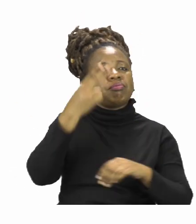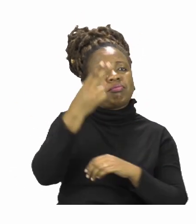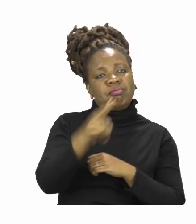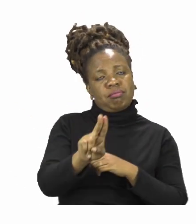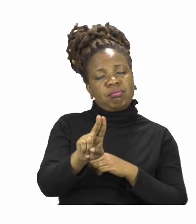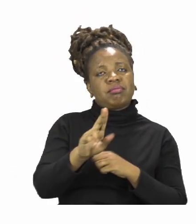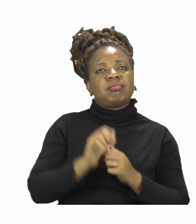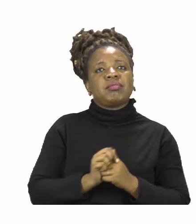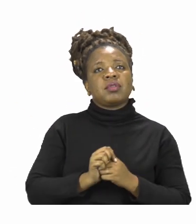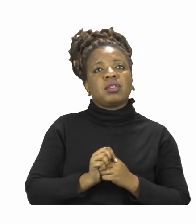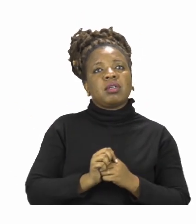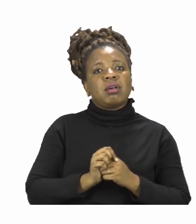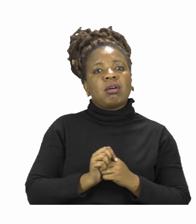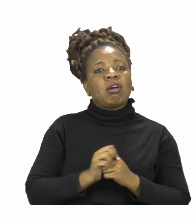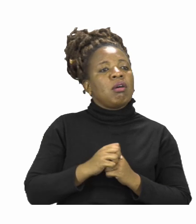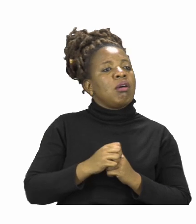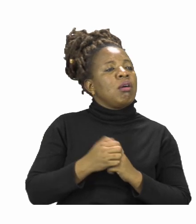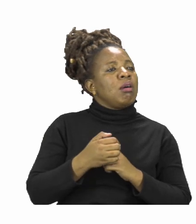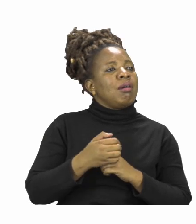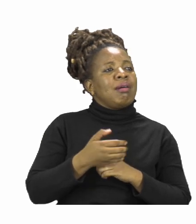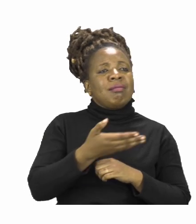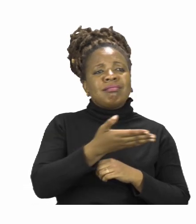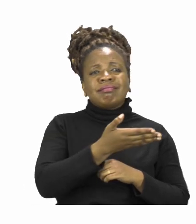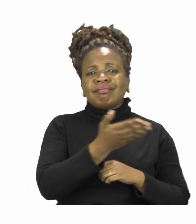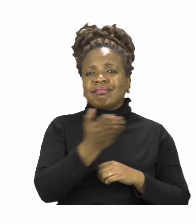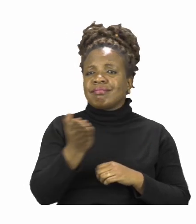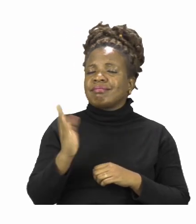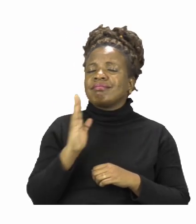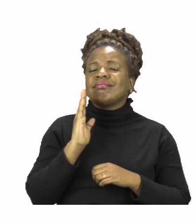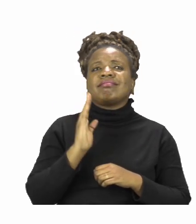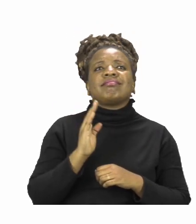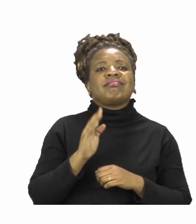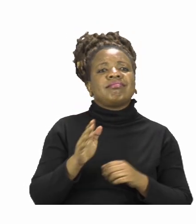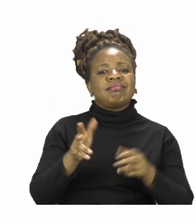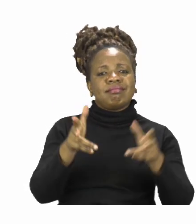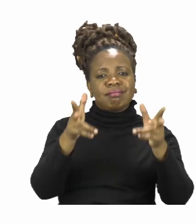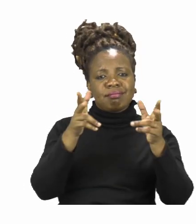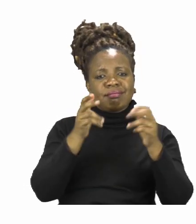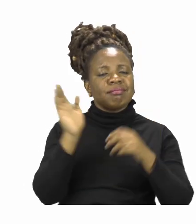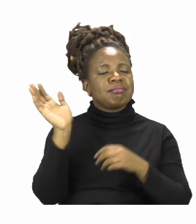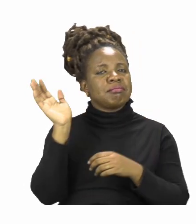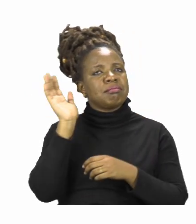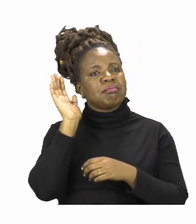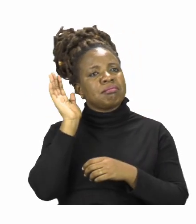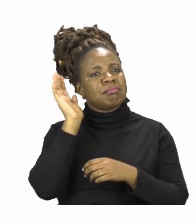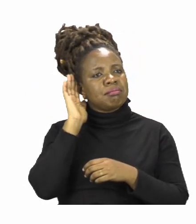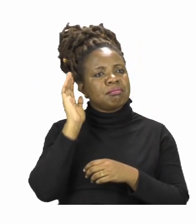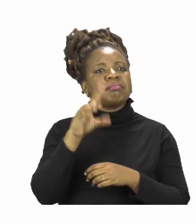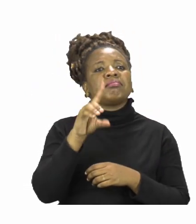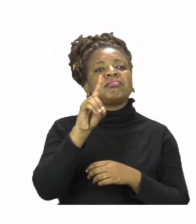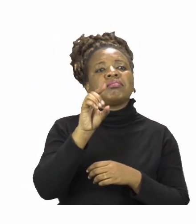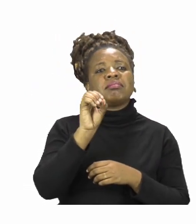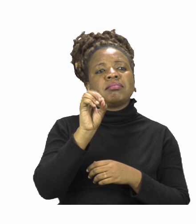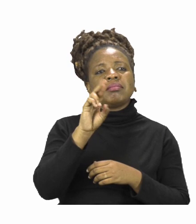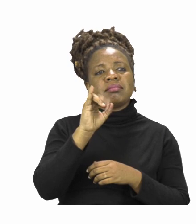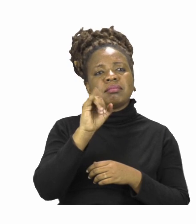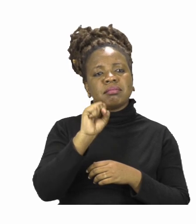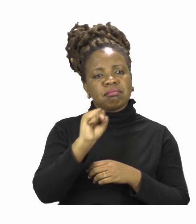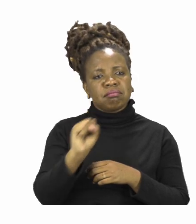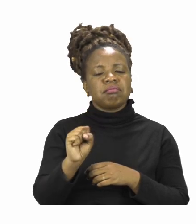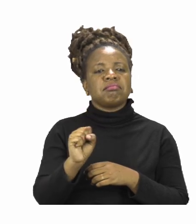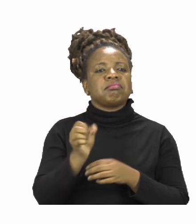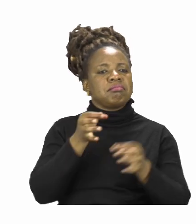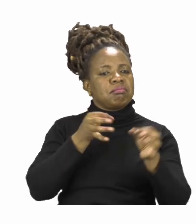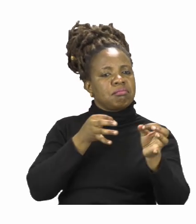Everyone listened in silence as Doris explained to them that she can take care of herself and that